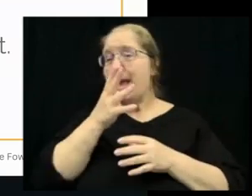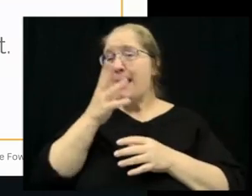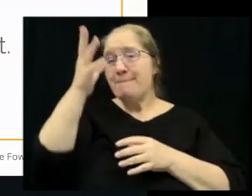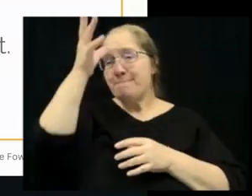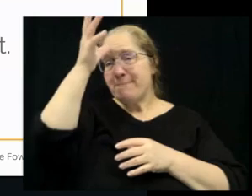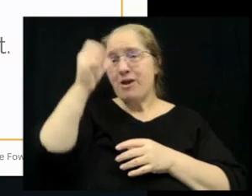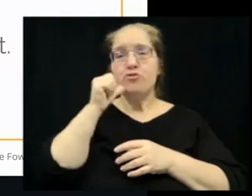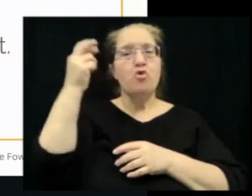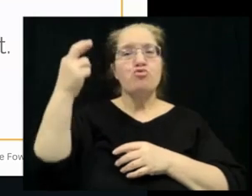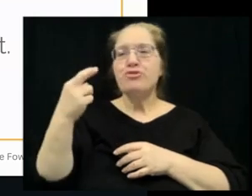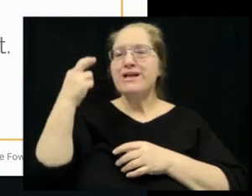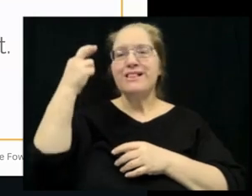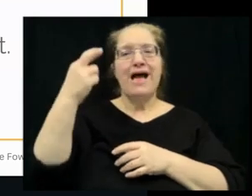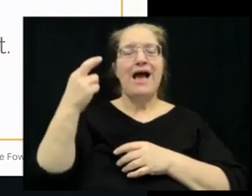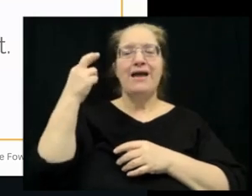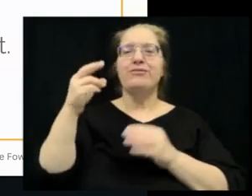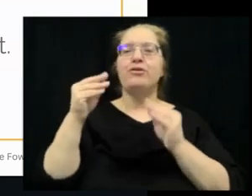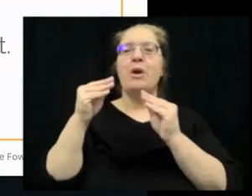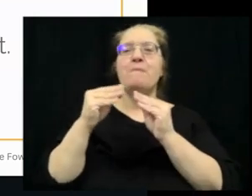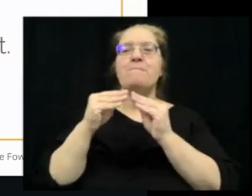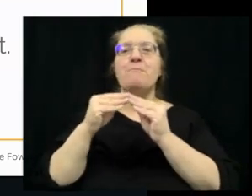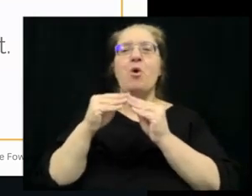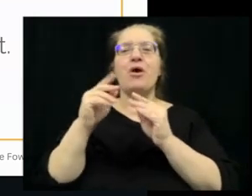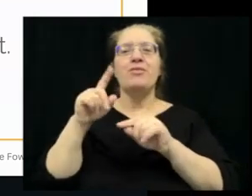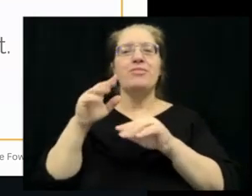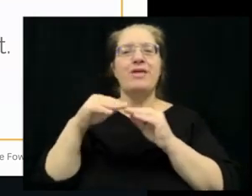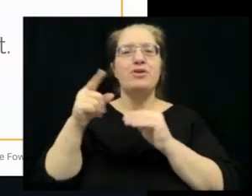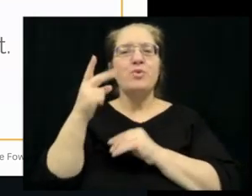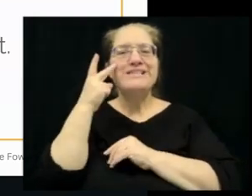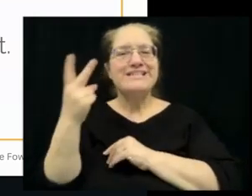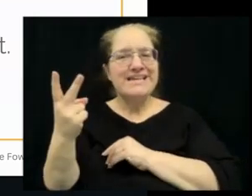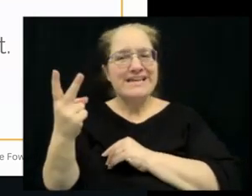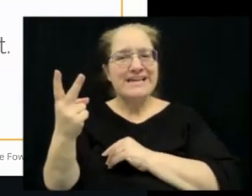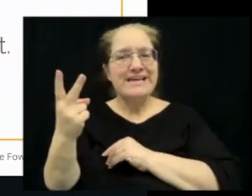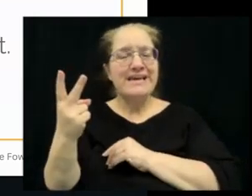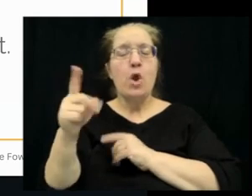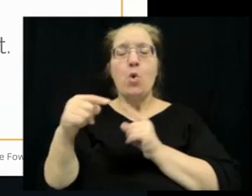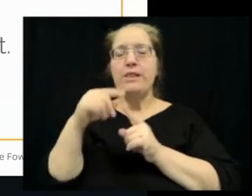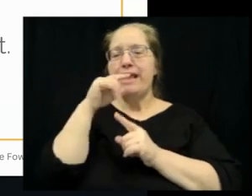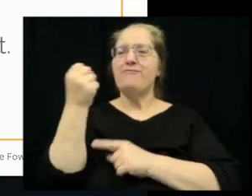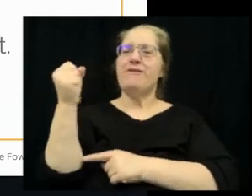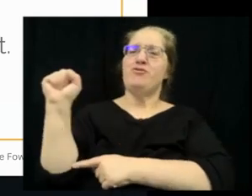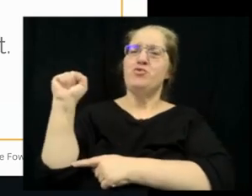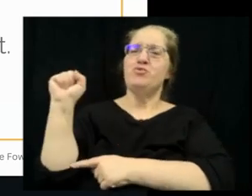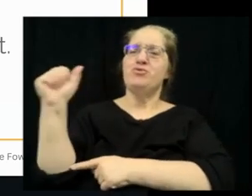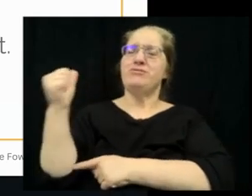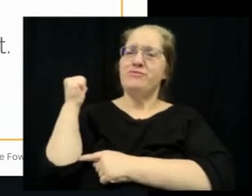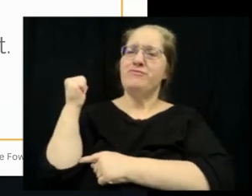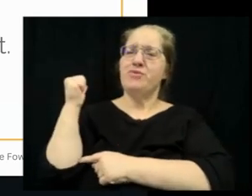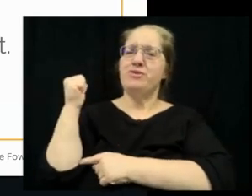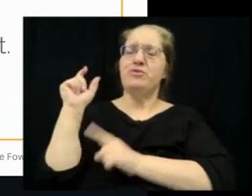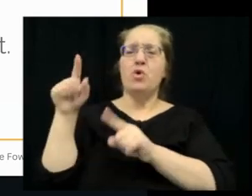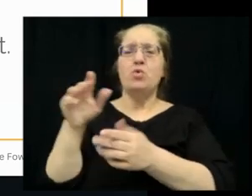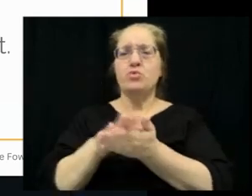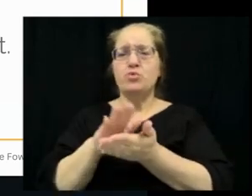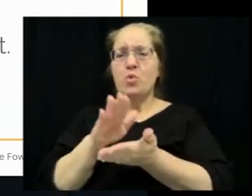not realizing that there's more than meets the eye when their child is refusing to go to school. In order to